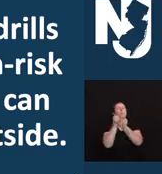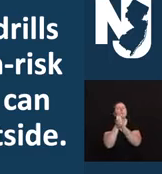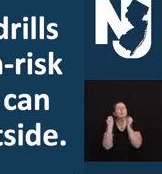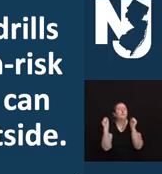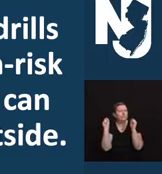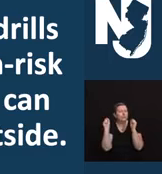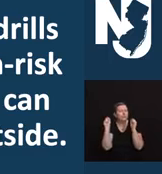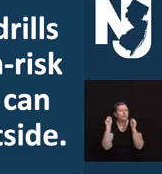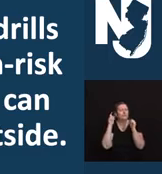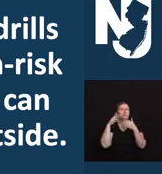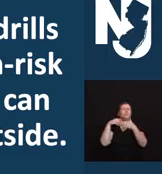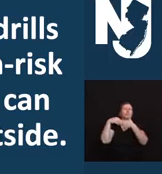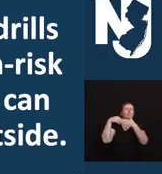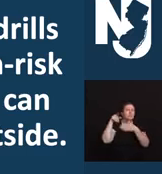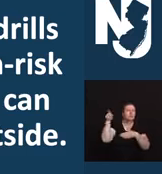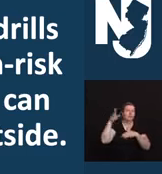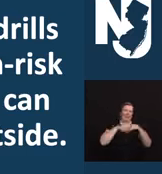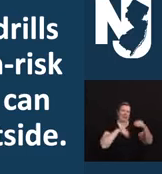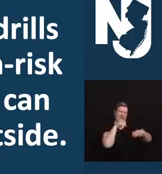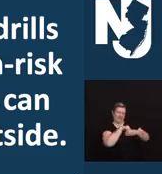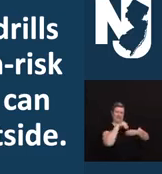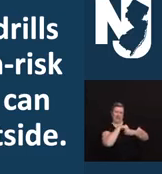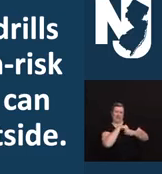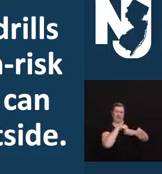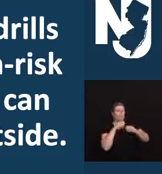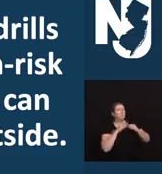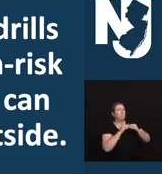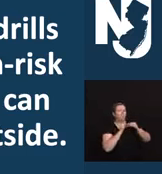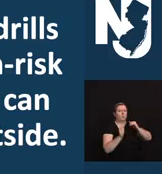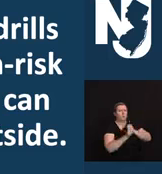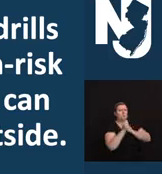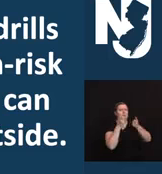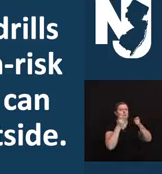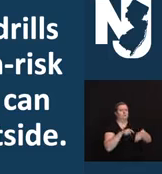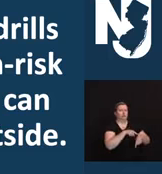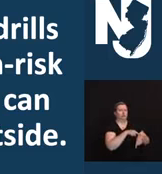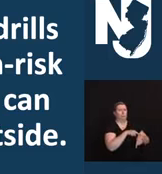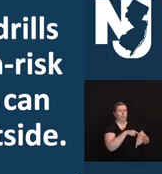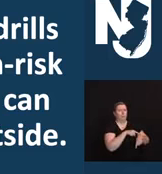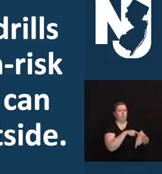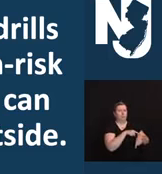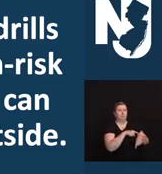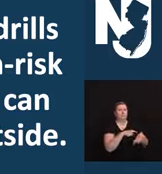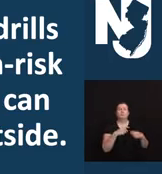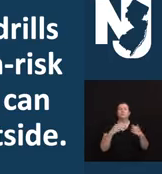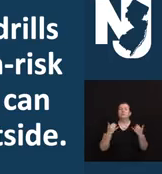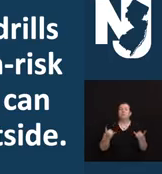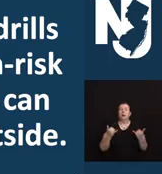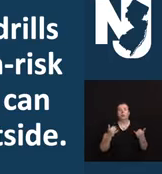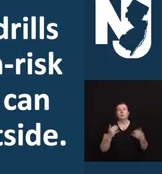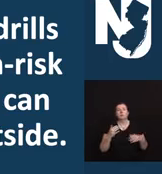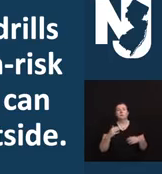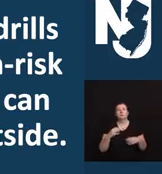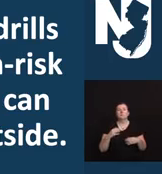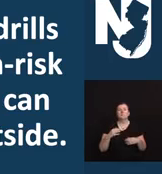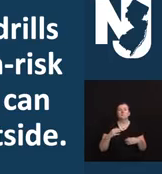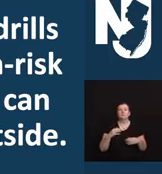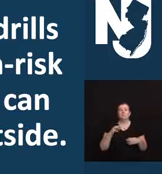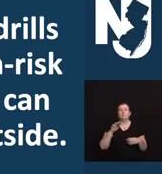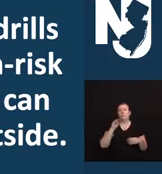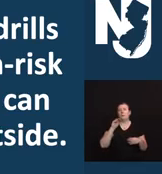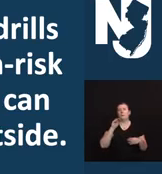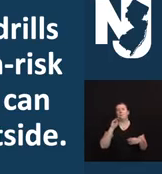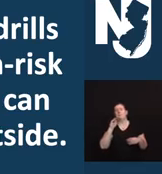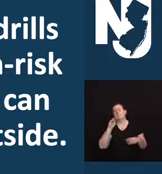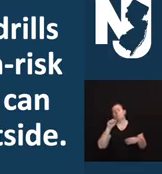inside. Further, with respect to martial arts studios, which are classified as indoor recreational facilities, they